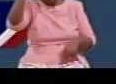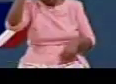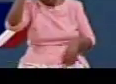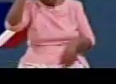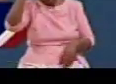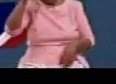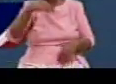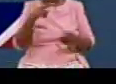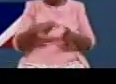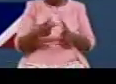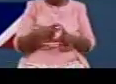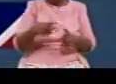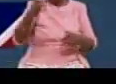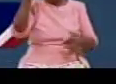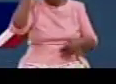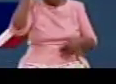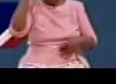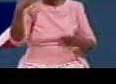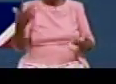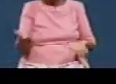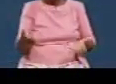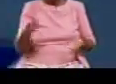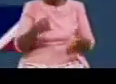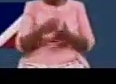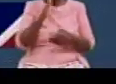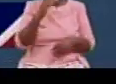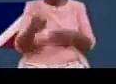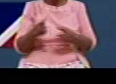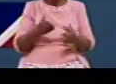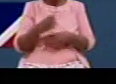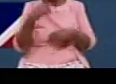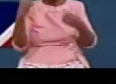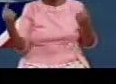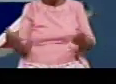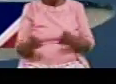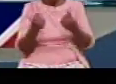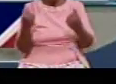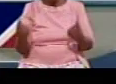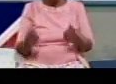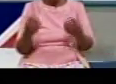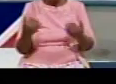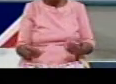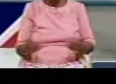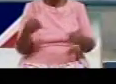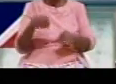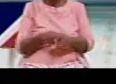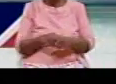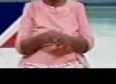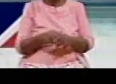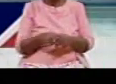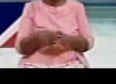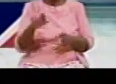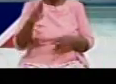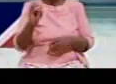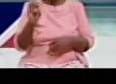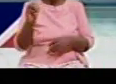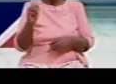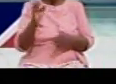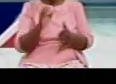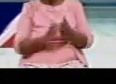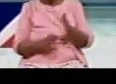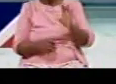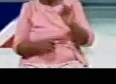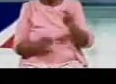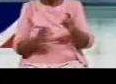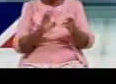the captivity of sin. In Romans chapter 7, I'm reading from verse 15. Romans chapter 7,